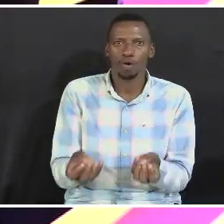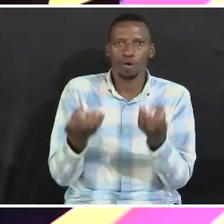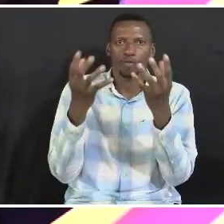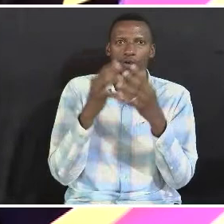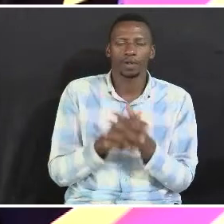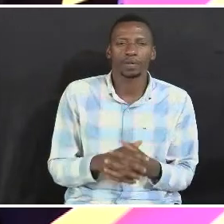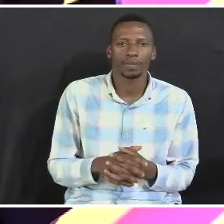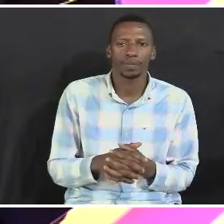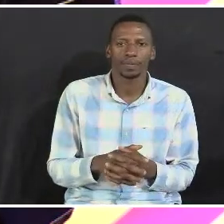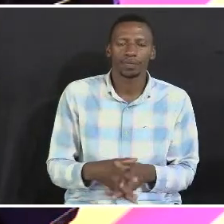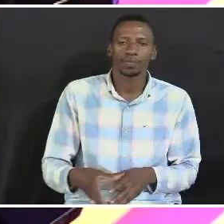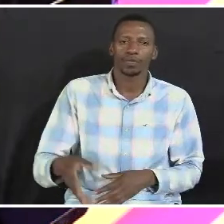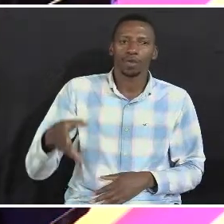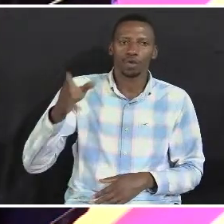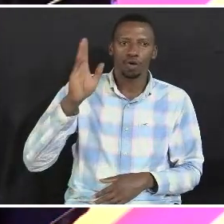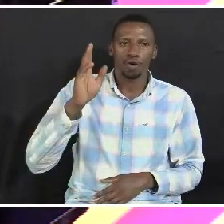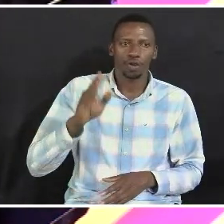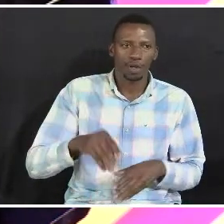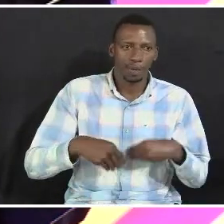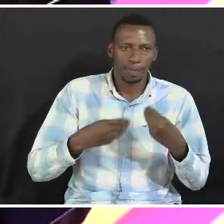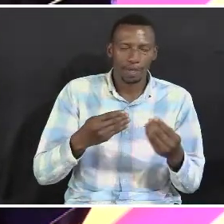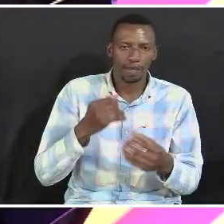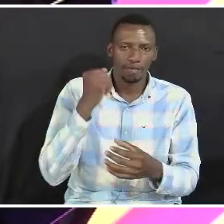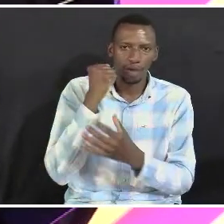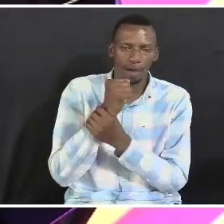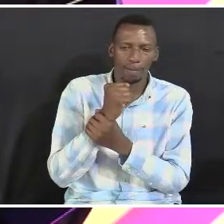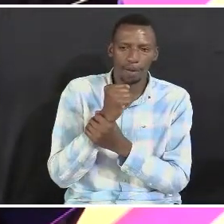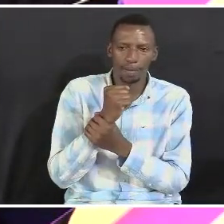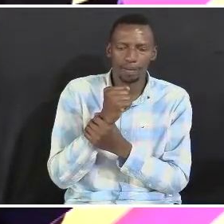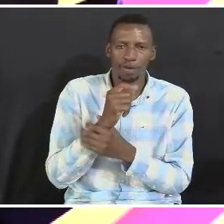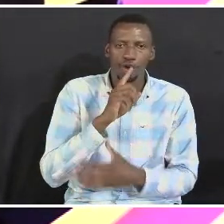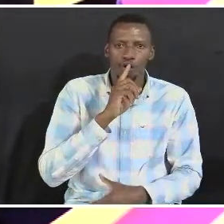God is giving Abraham a very strange command.